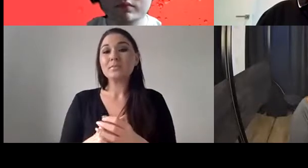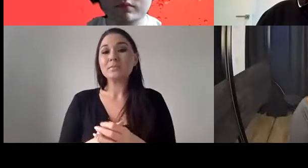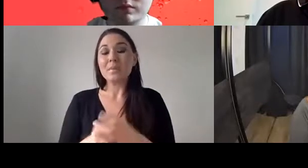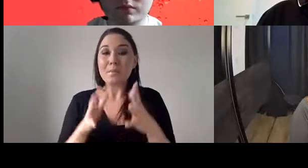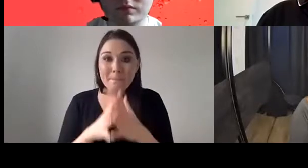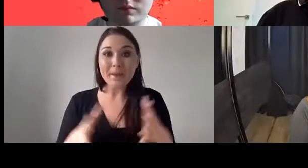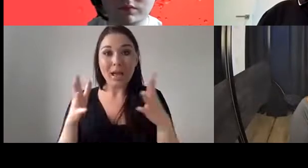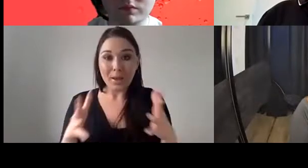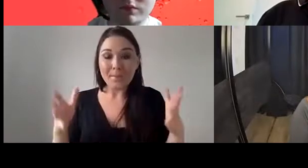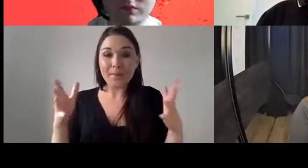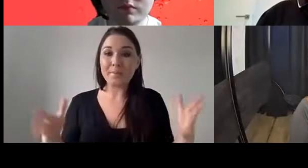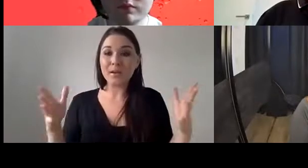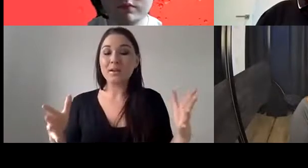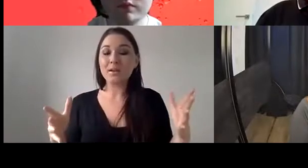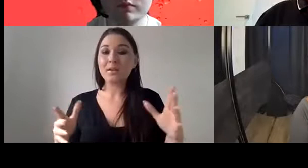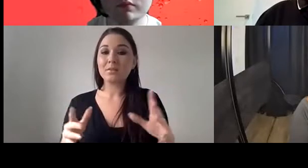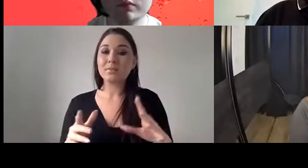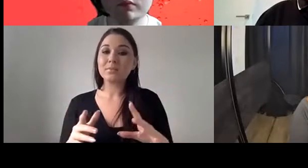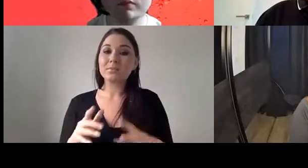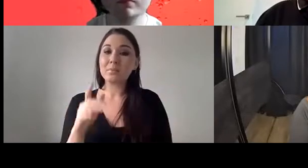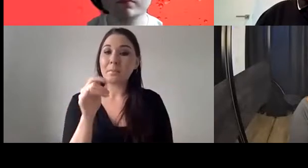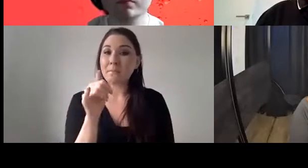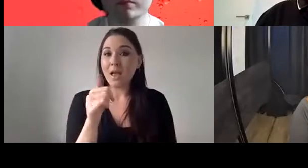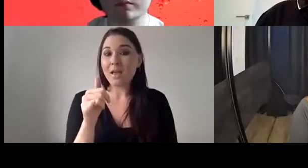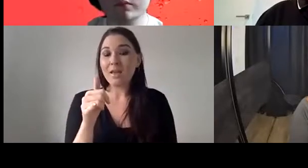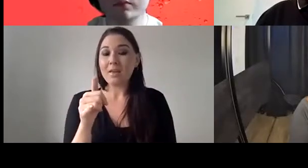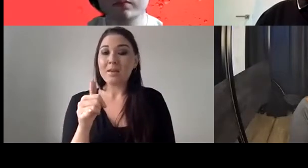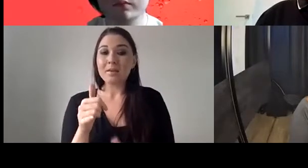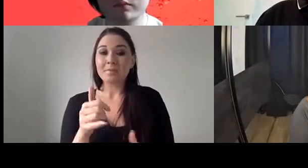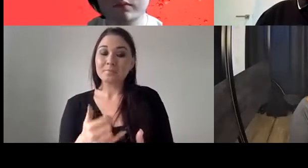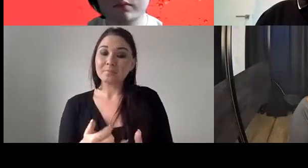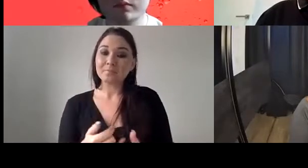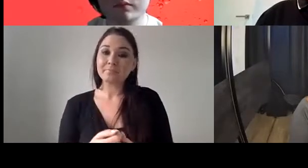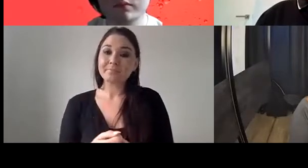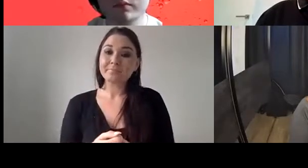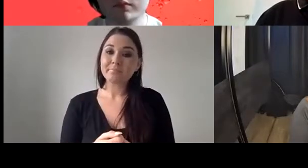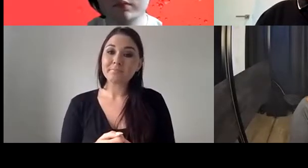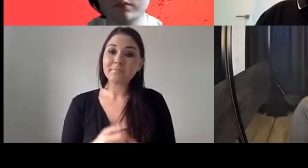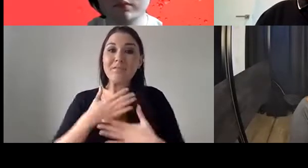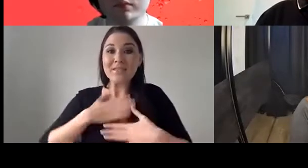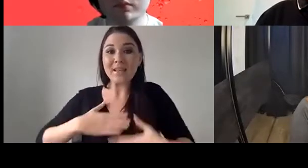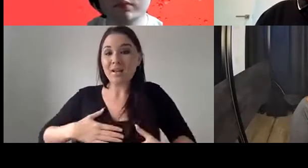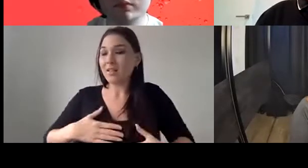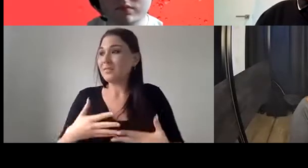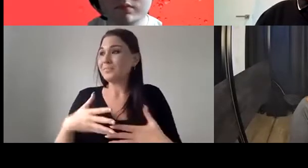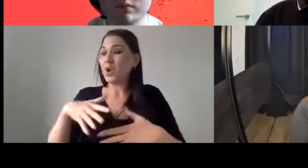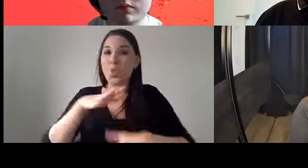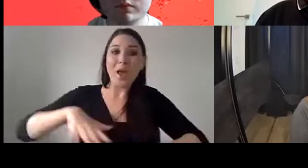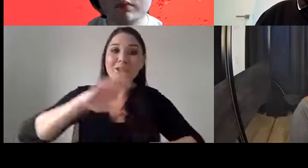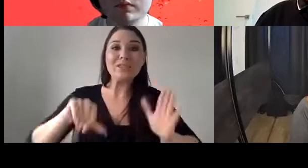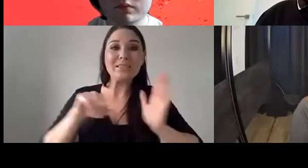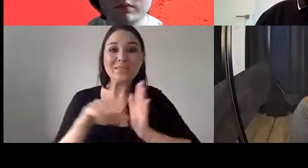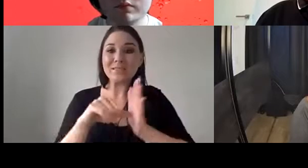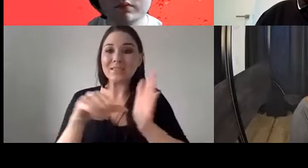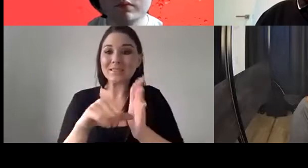and it's fantastic that you have that. You know, you may be at the mercy of the physical location that you're in, because